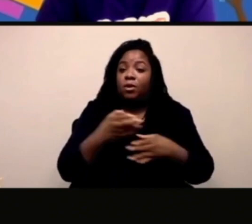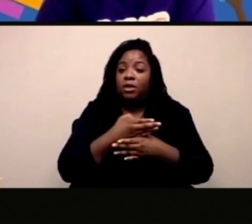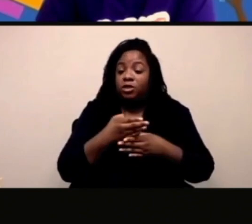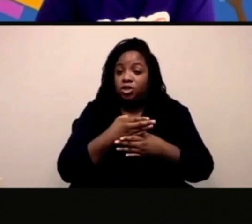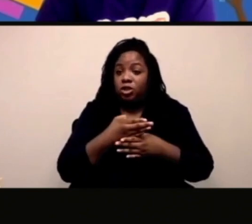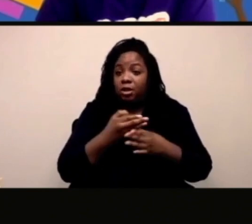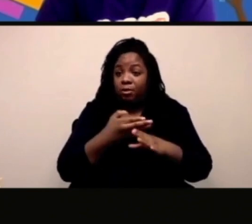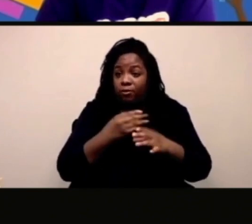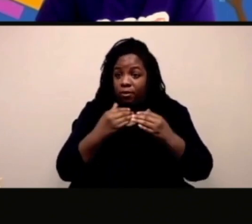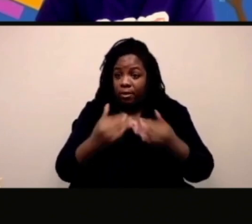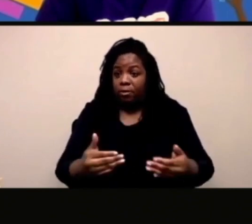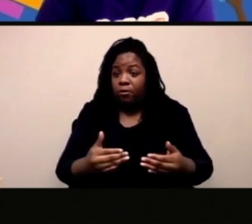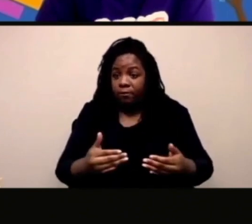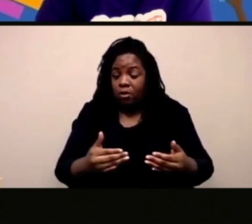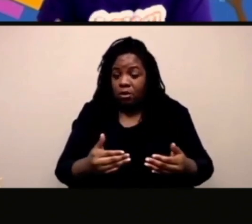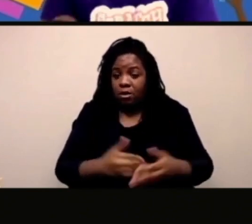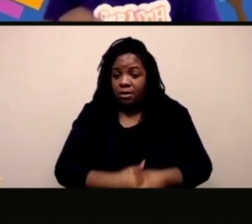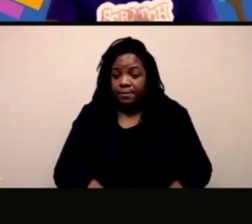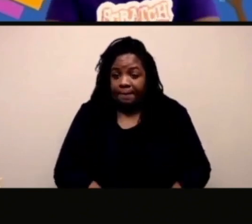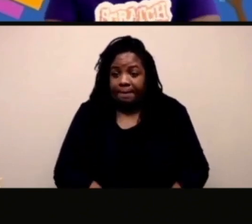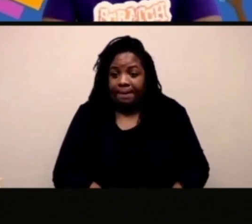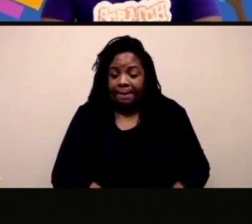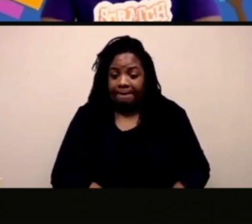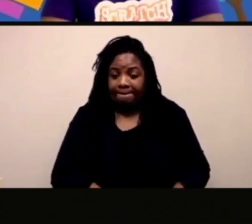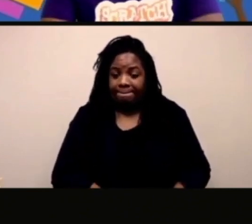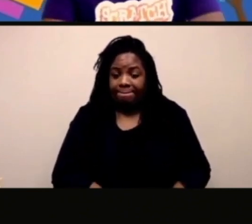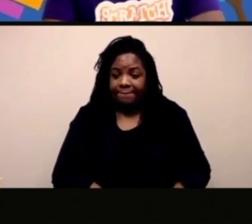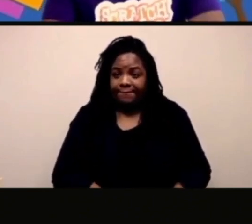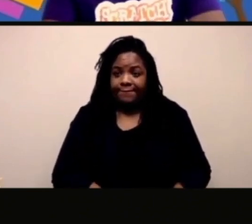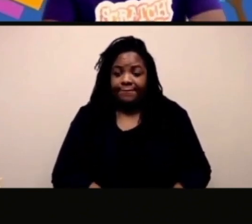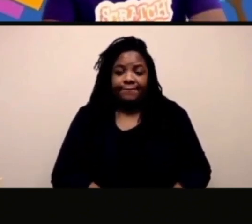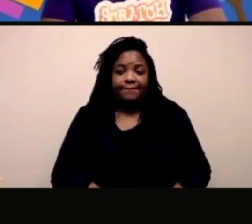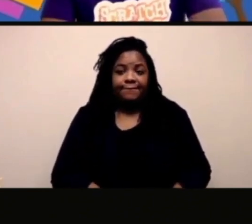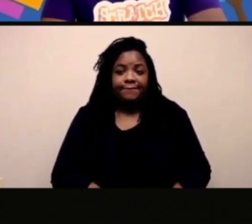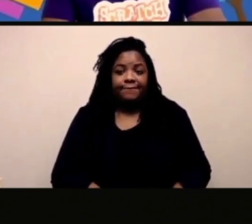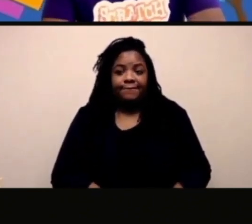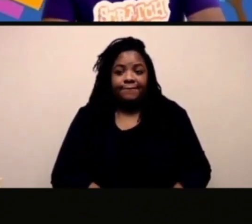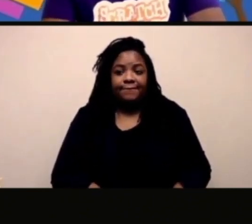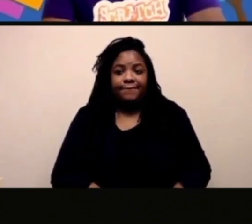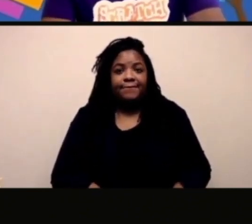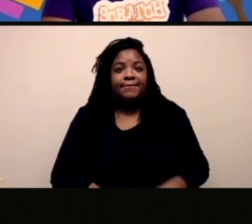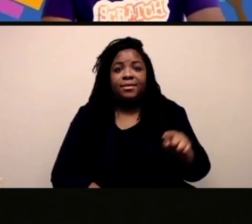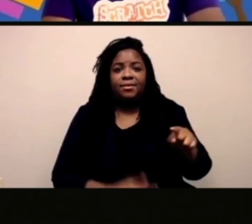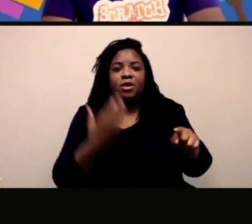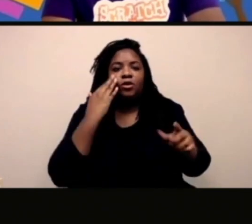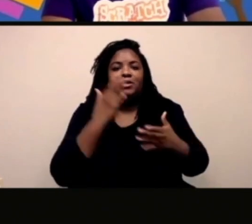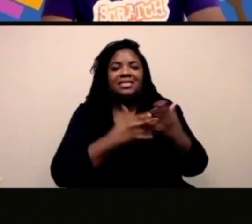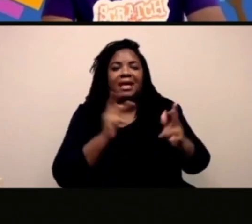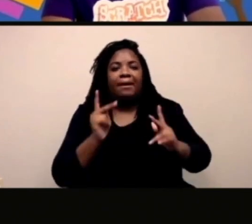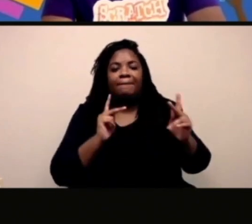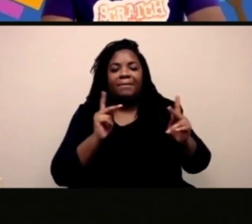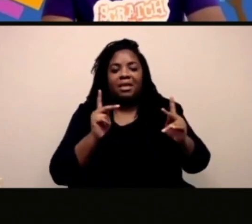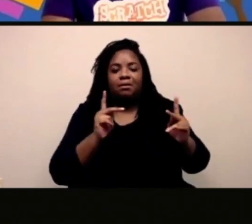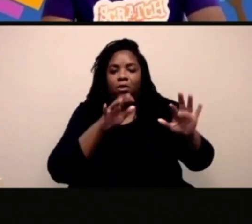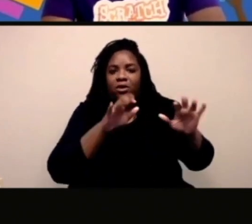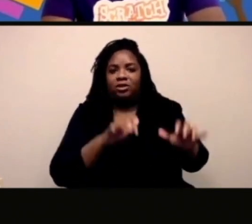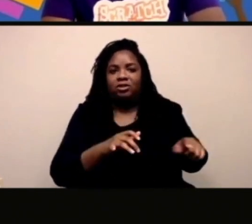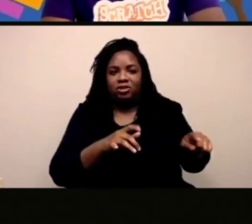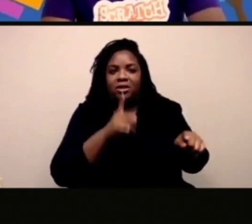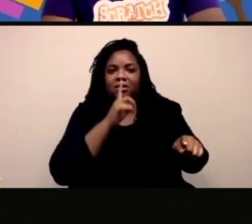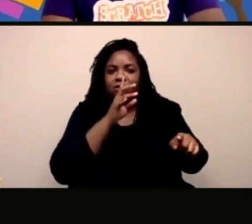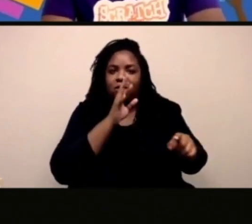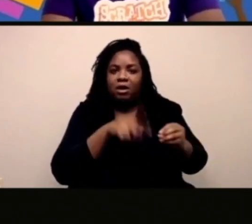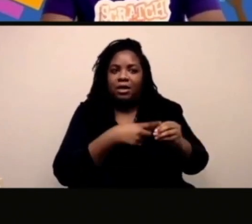we move on to the next part of this session? I know that some people in the chat, games about healthy food